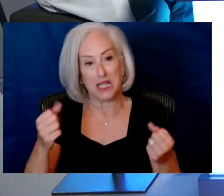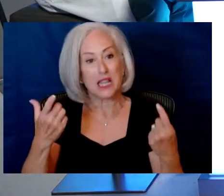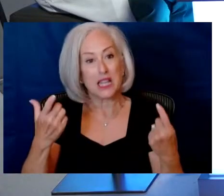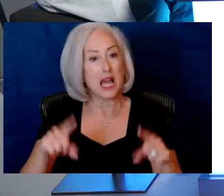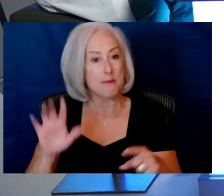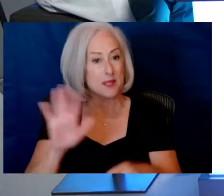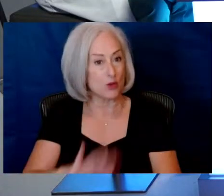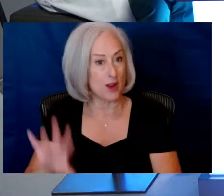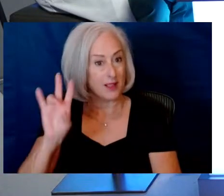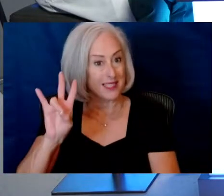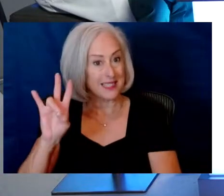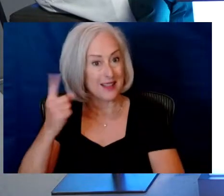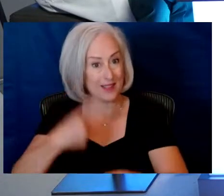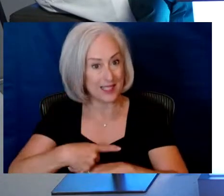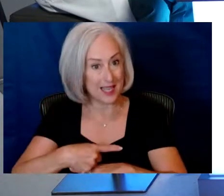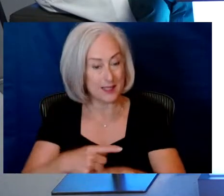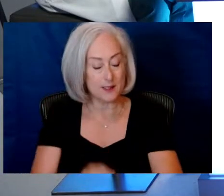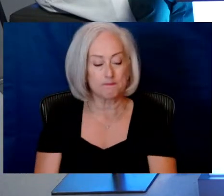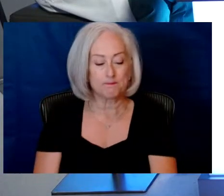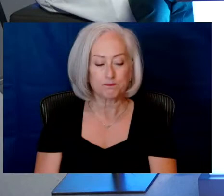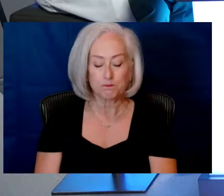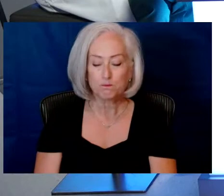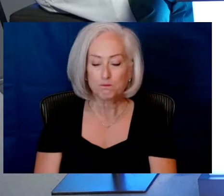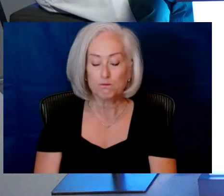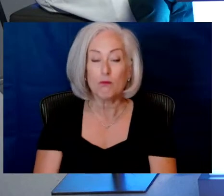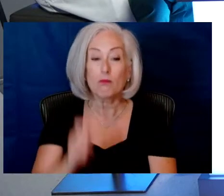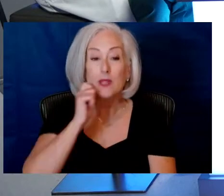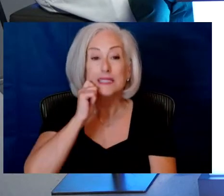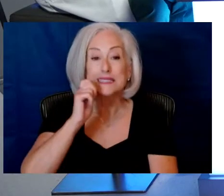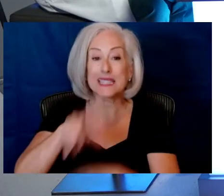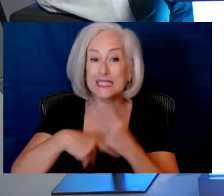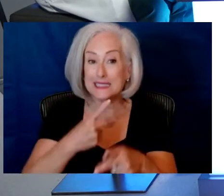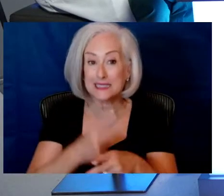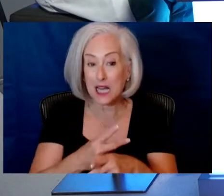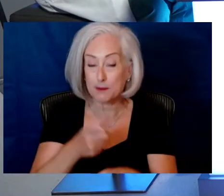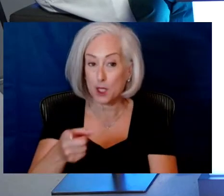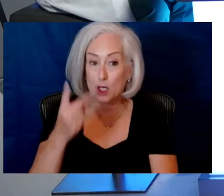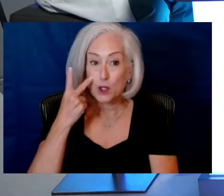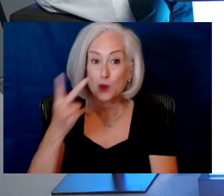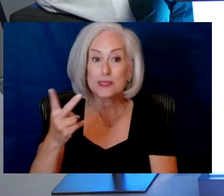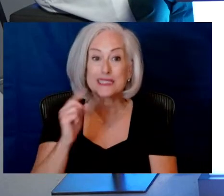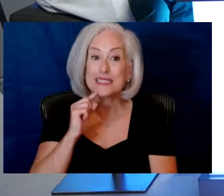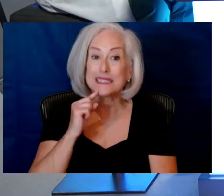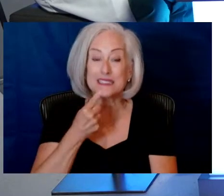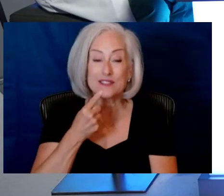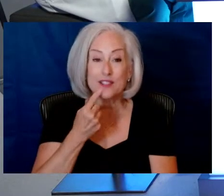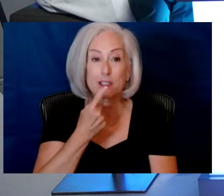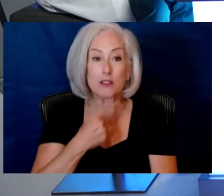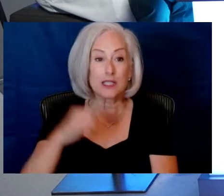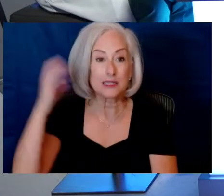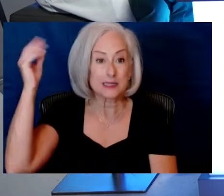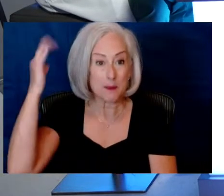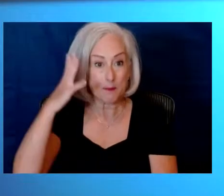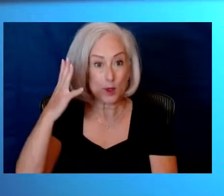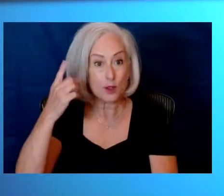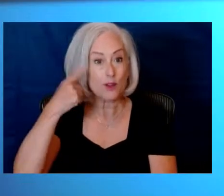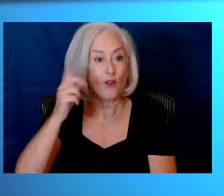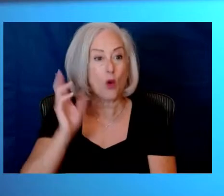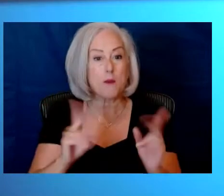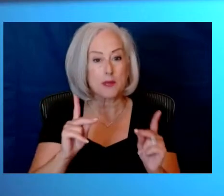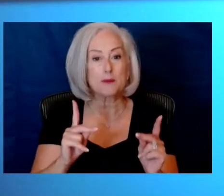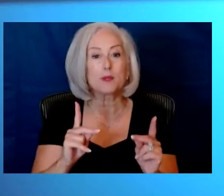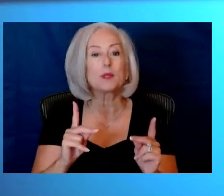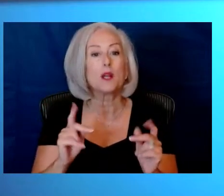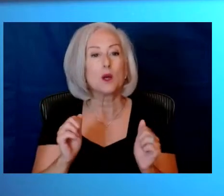talked about skin types, but do you ever see severe sunburns among people with color? We do. I think